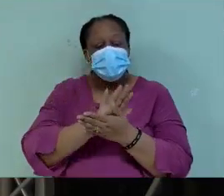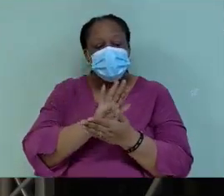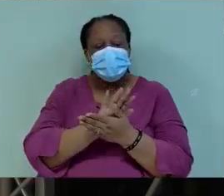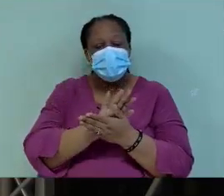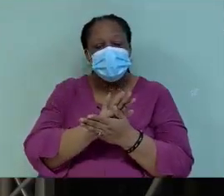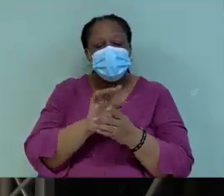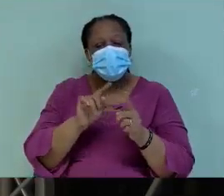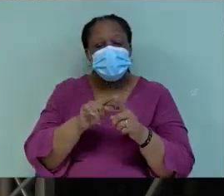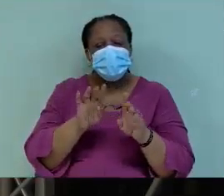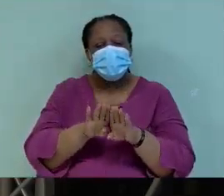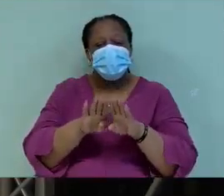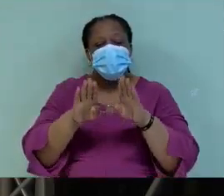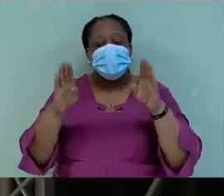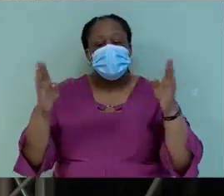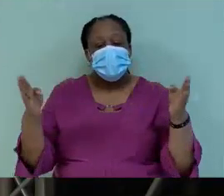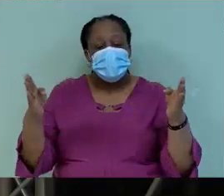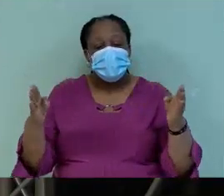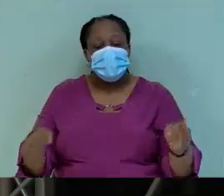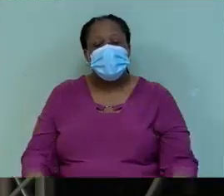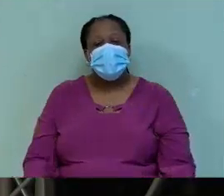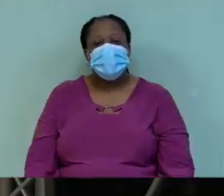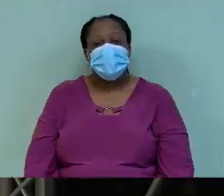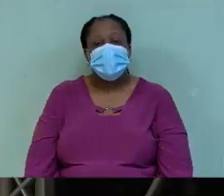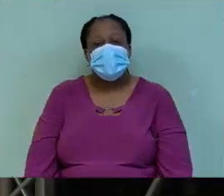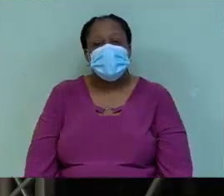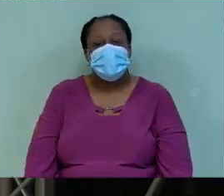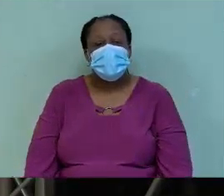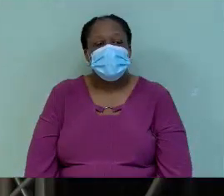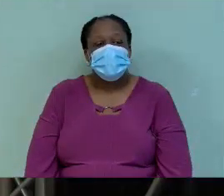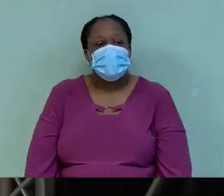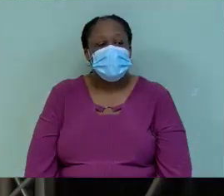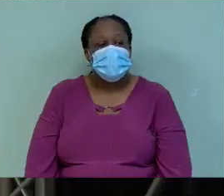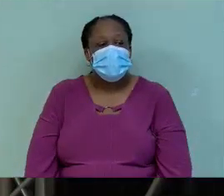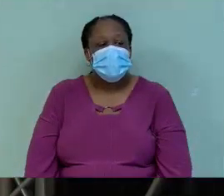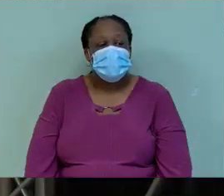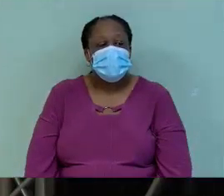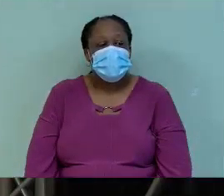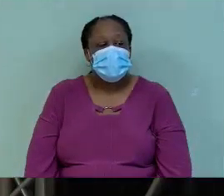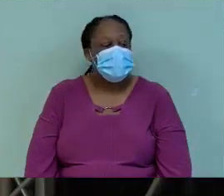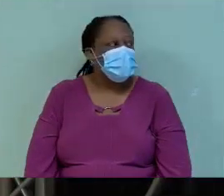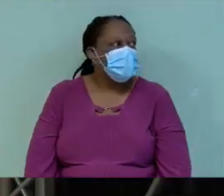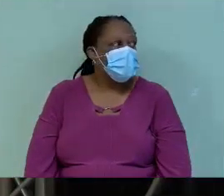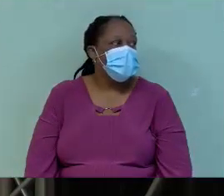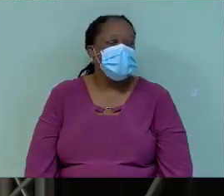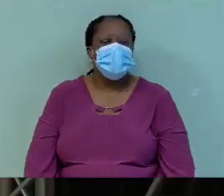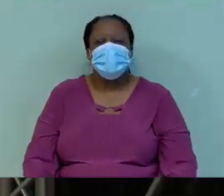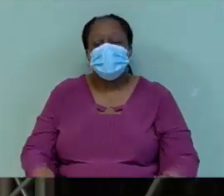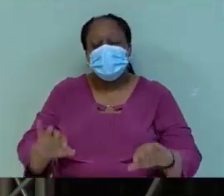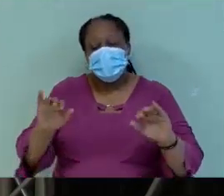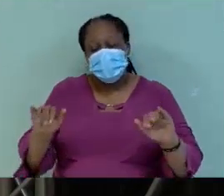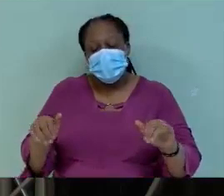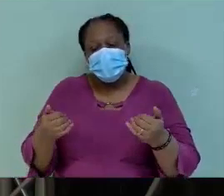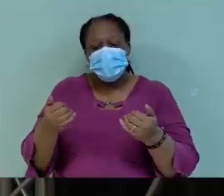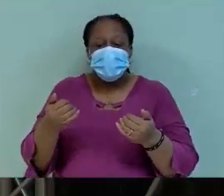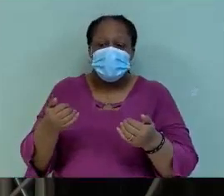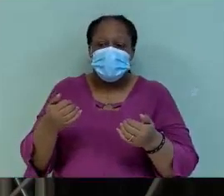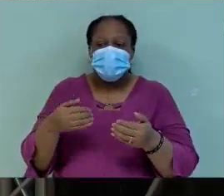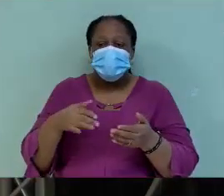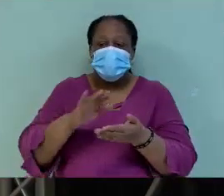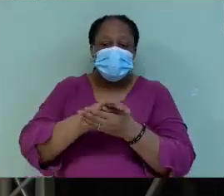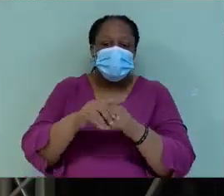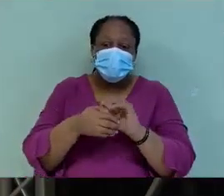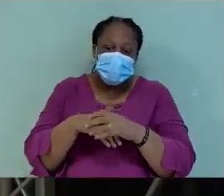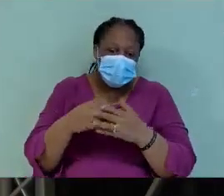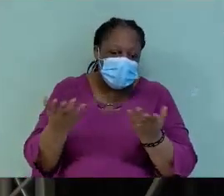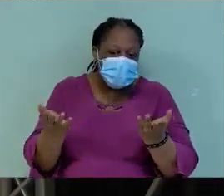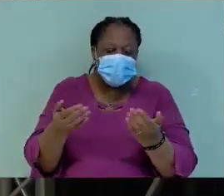to reopen in terms of, you know, the hygienic practices, the social